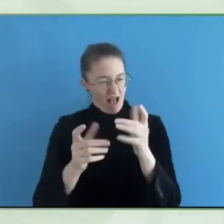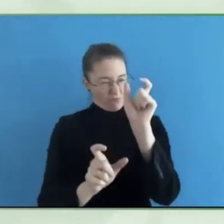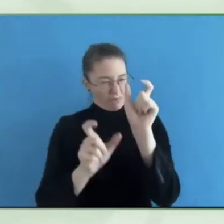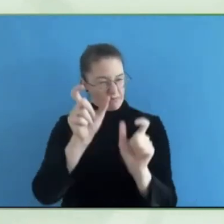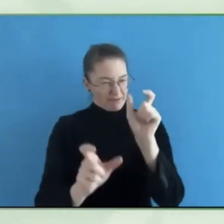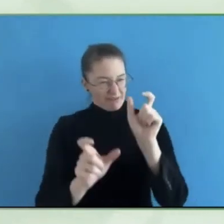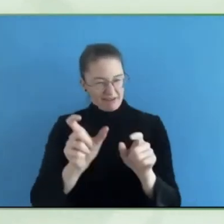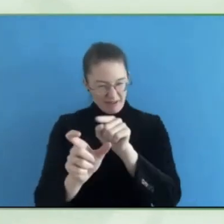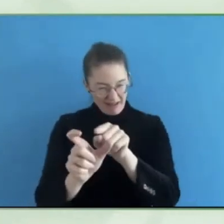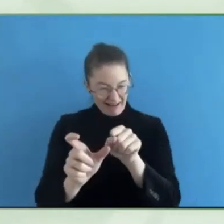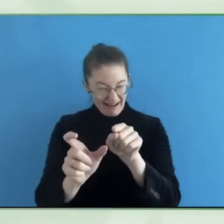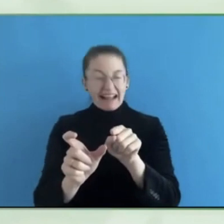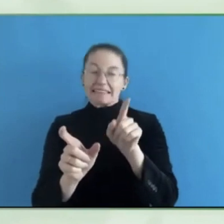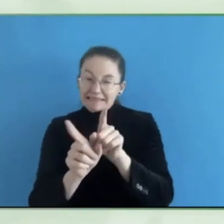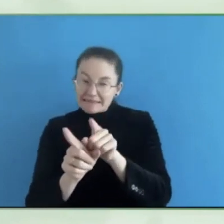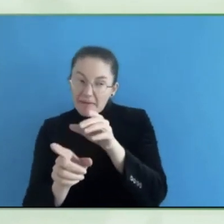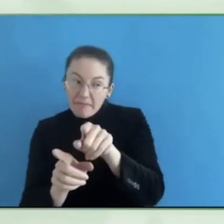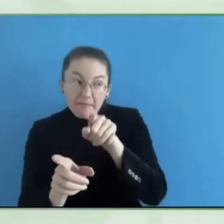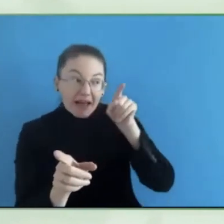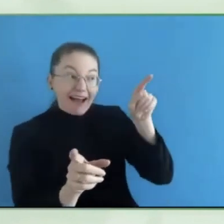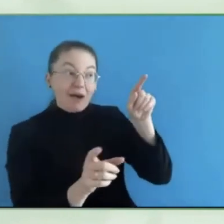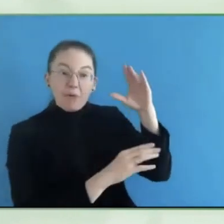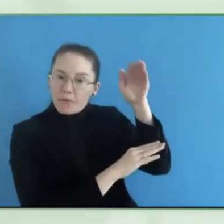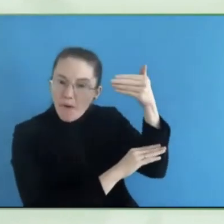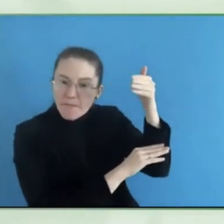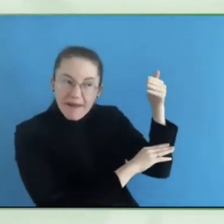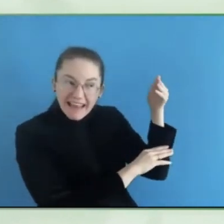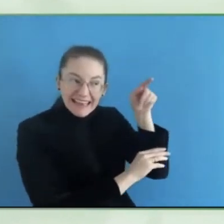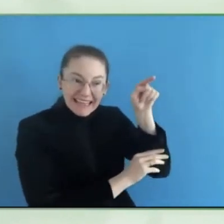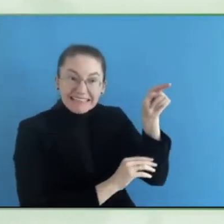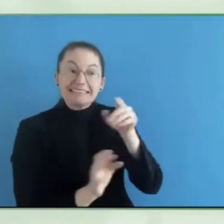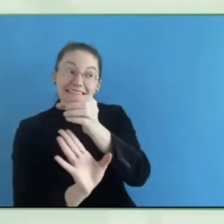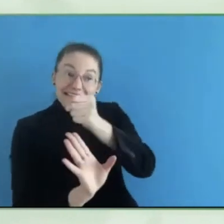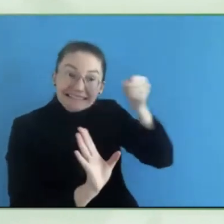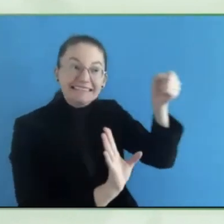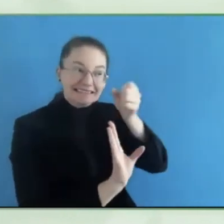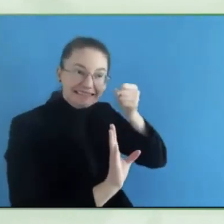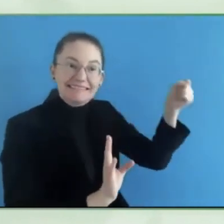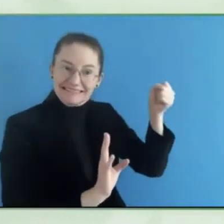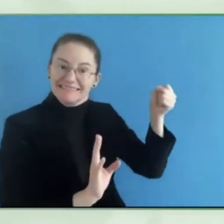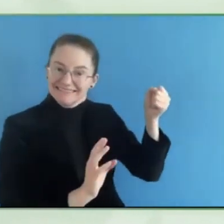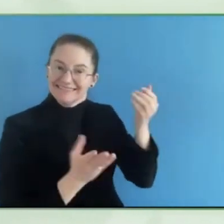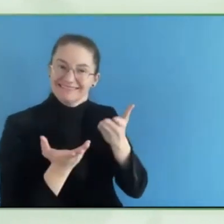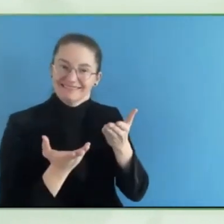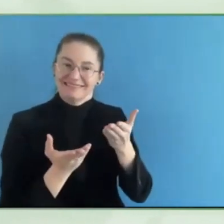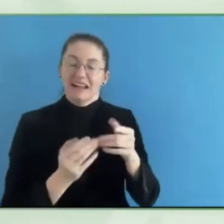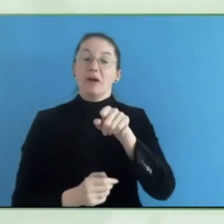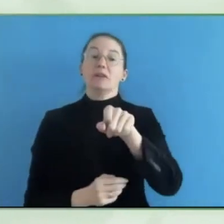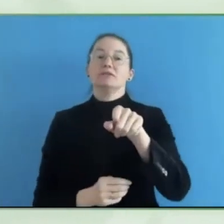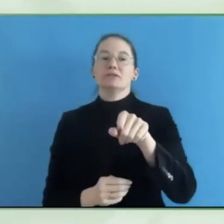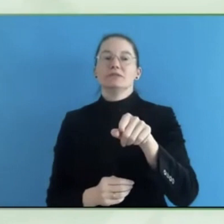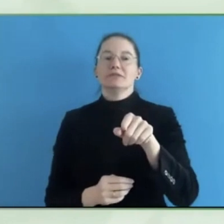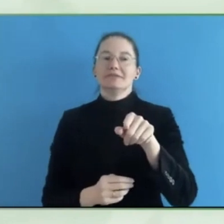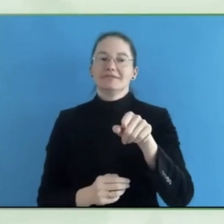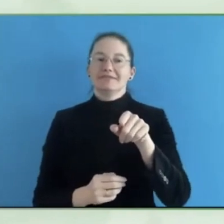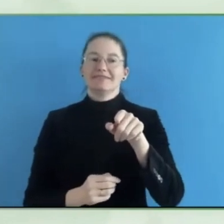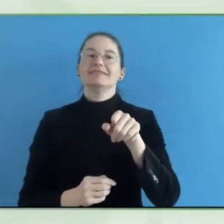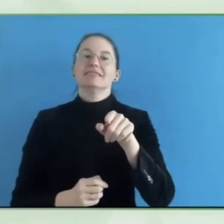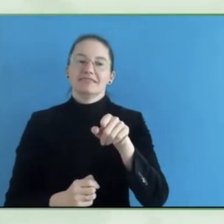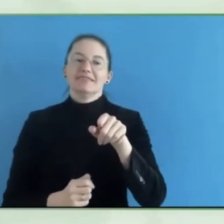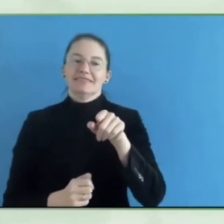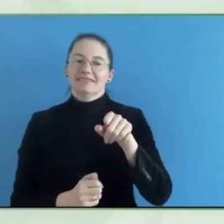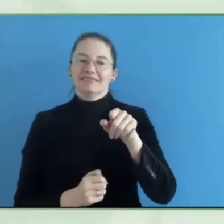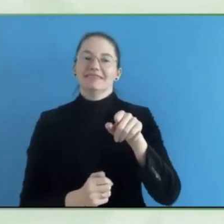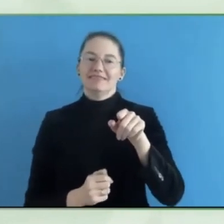nerds really said, no way you touch them. And I know it's not because of their high social skills in that time. So